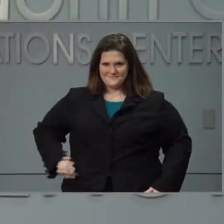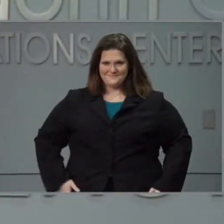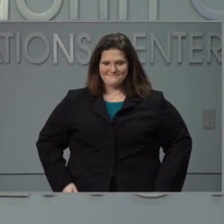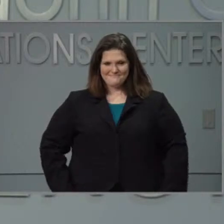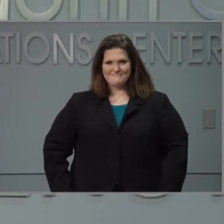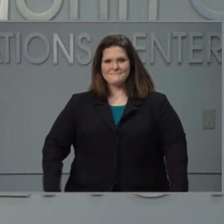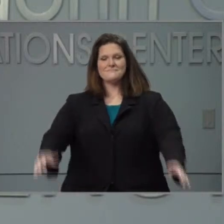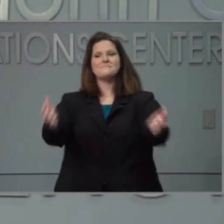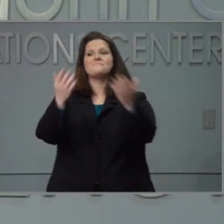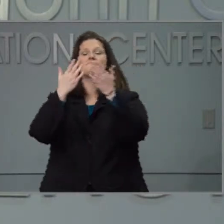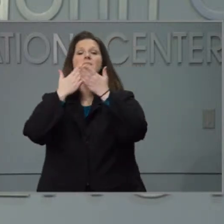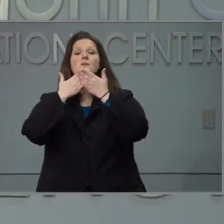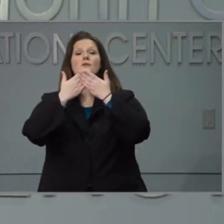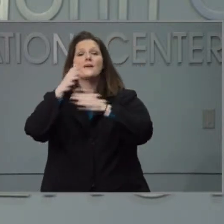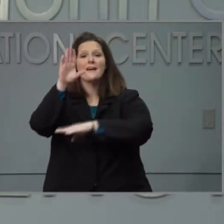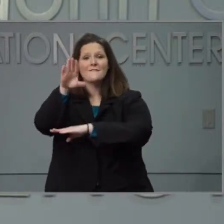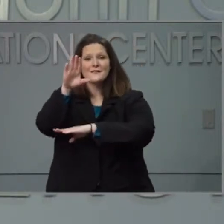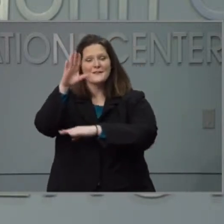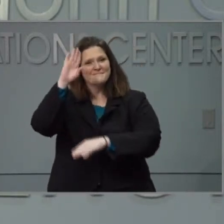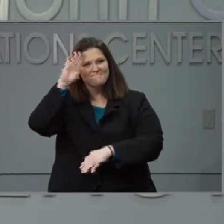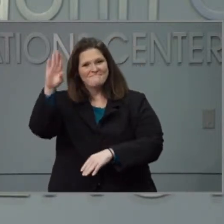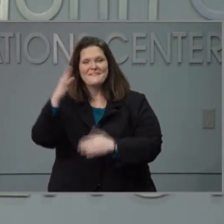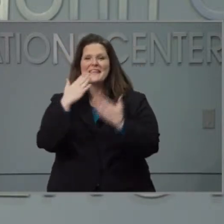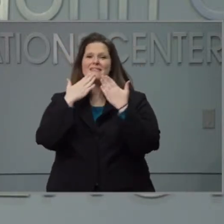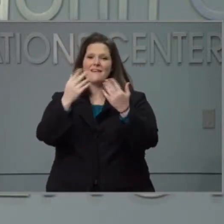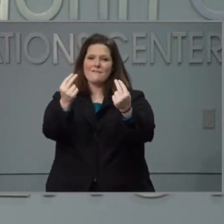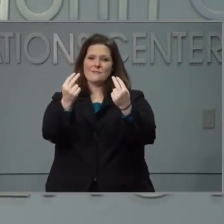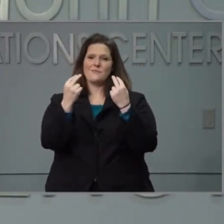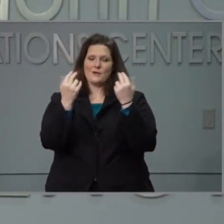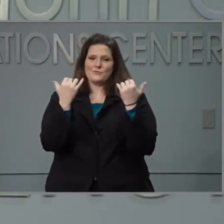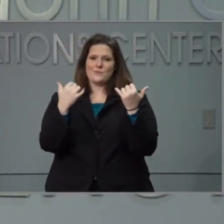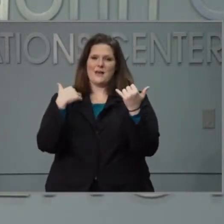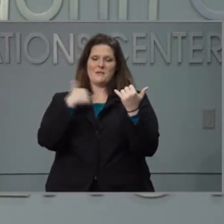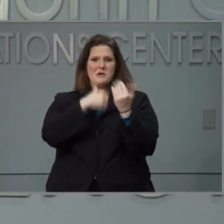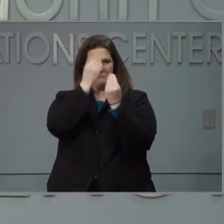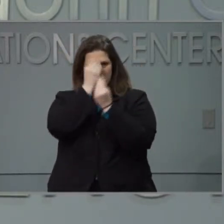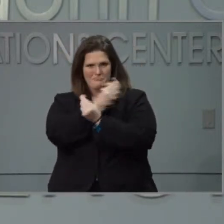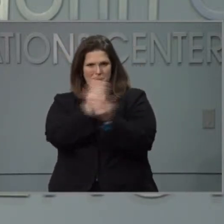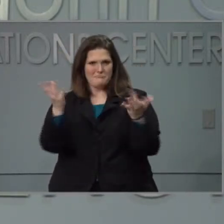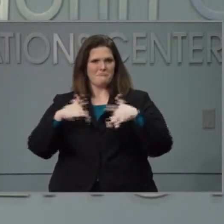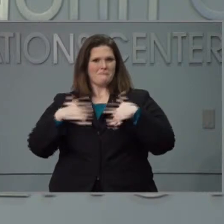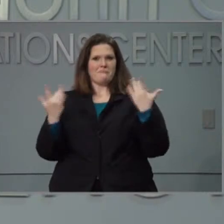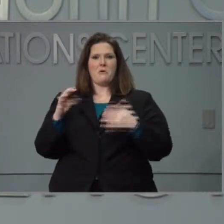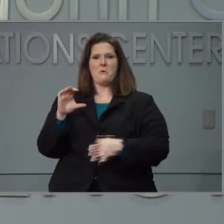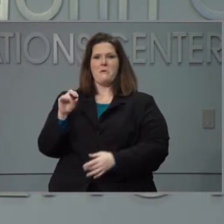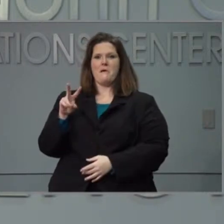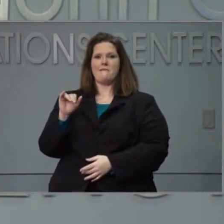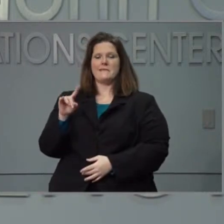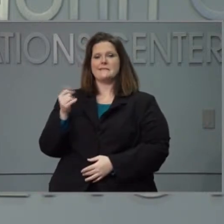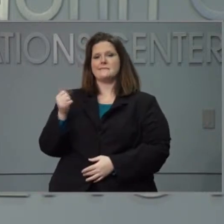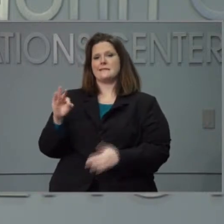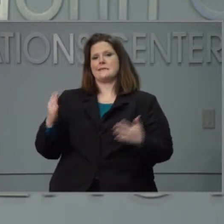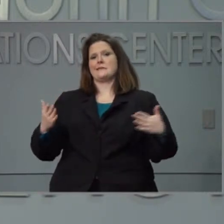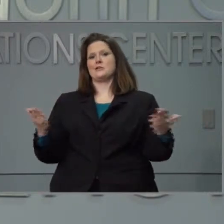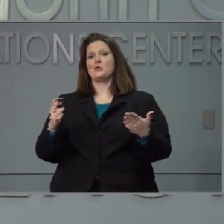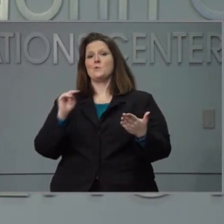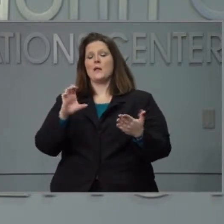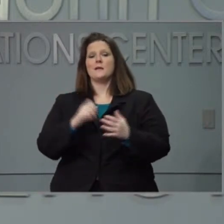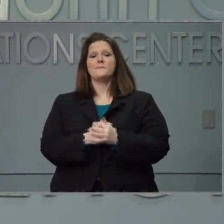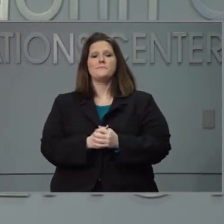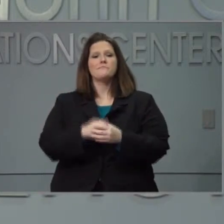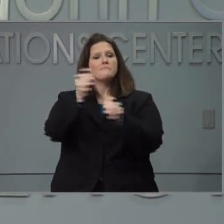Good afternoon, everyone, and thank you for joining today's update on COVID-19 in North Carolina. As of today, we